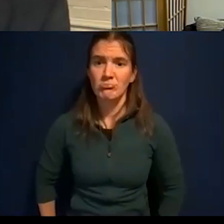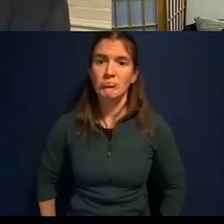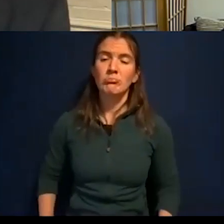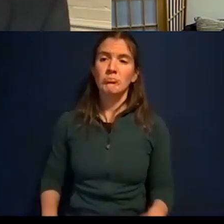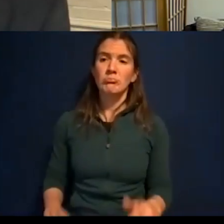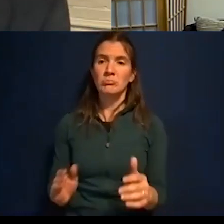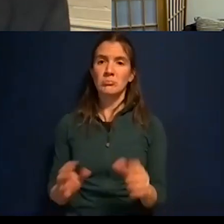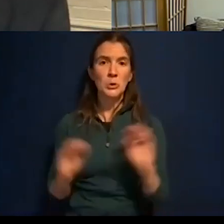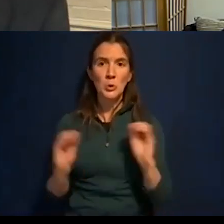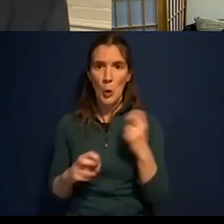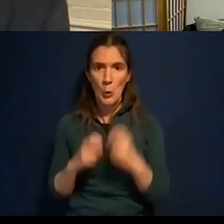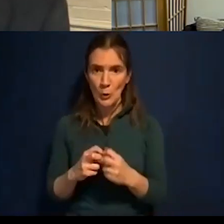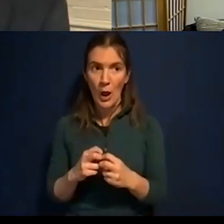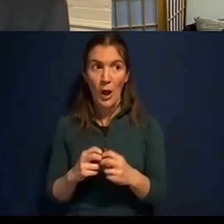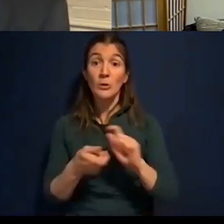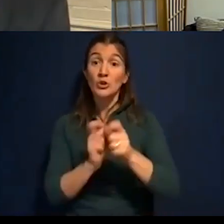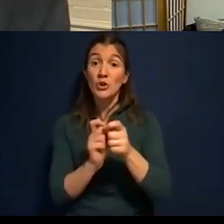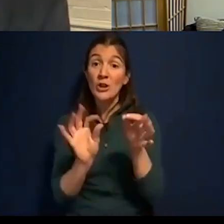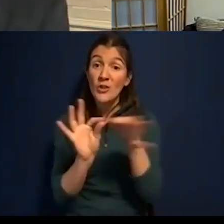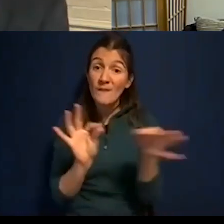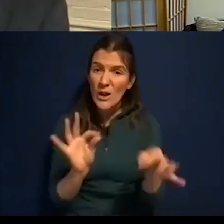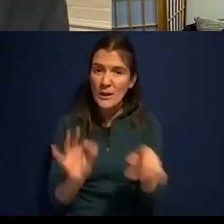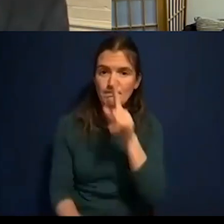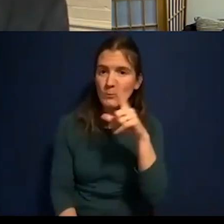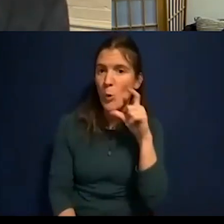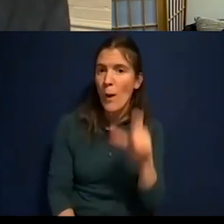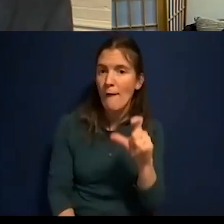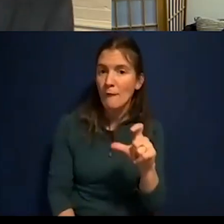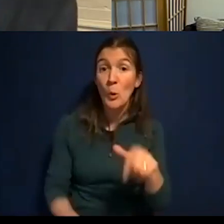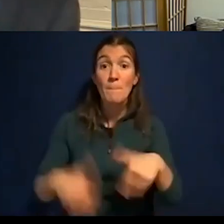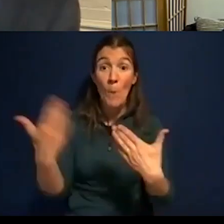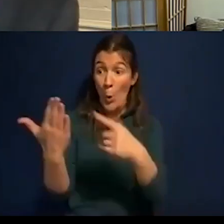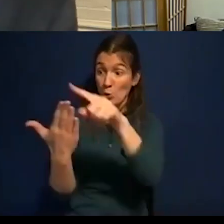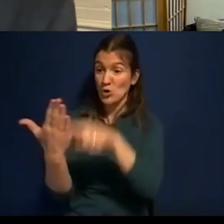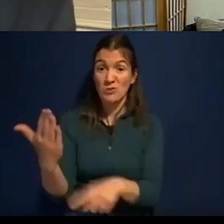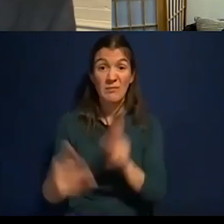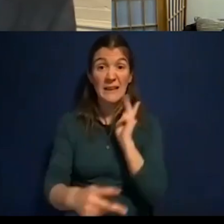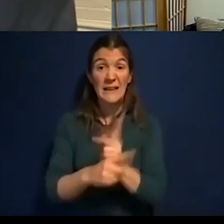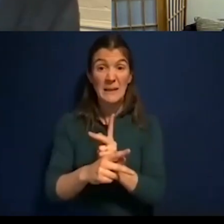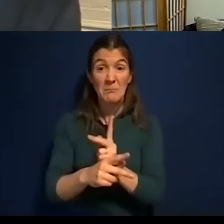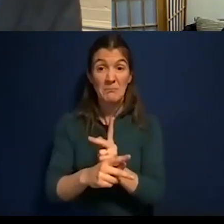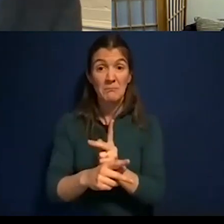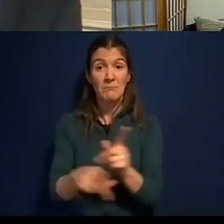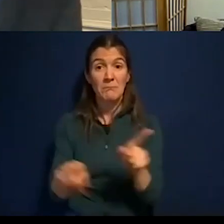without any change to the motion that's proposed.